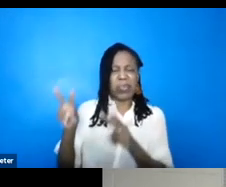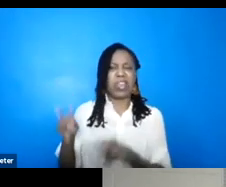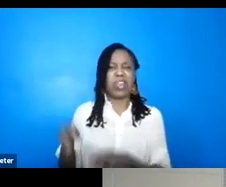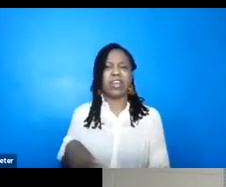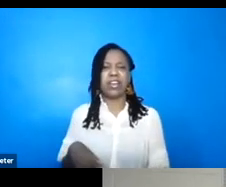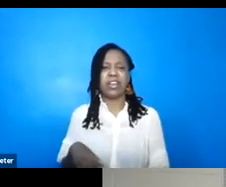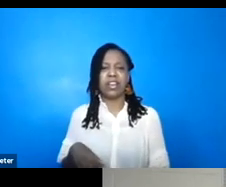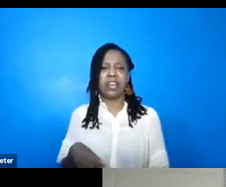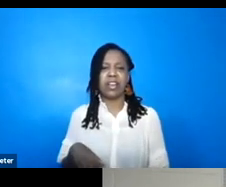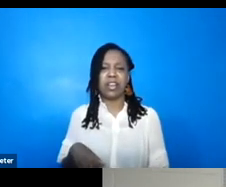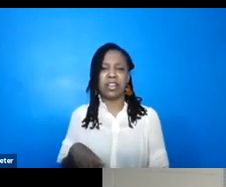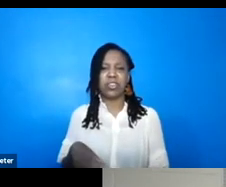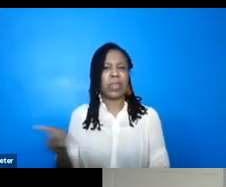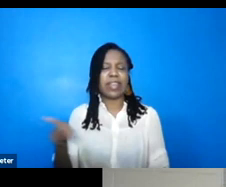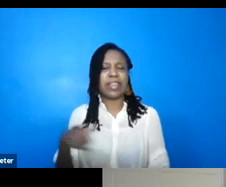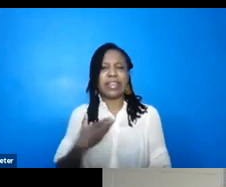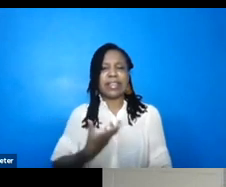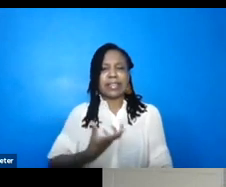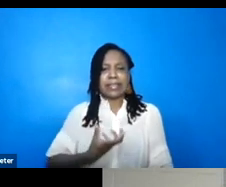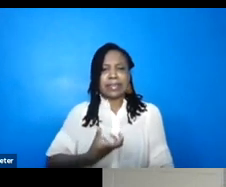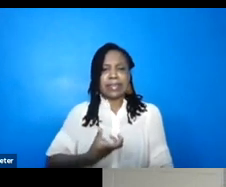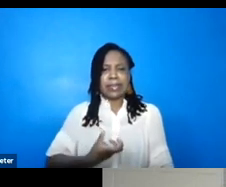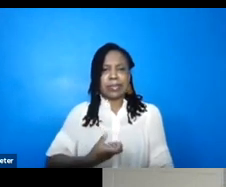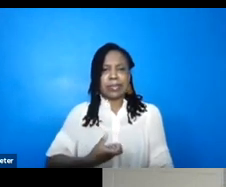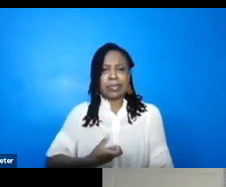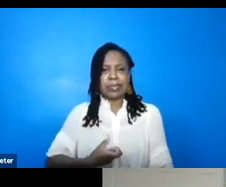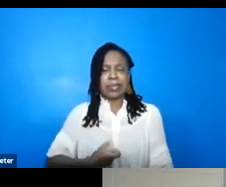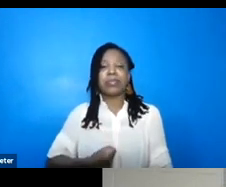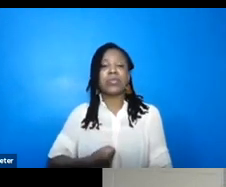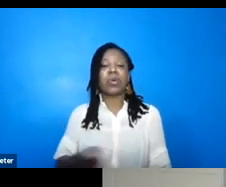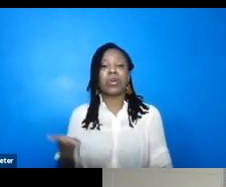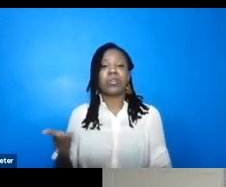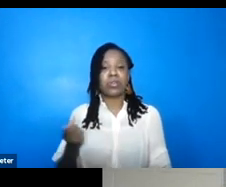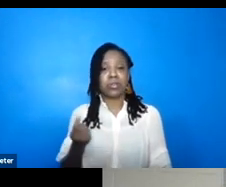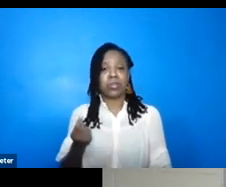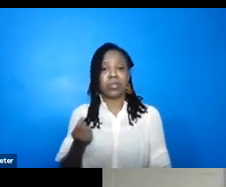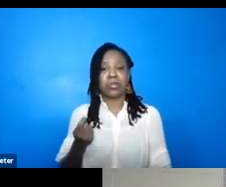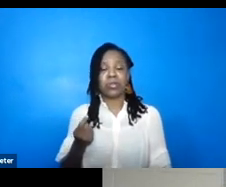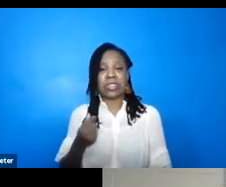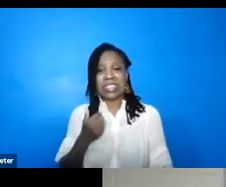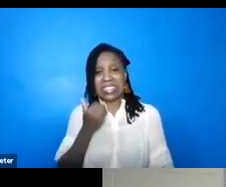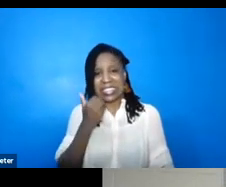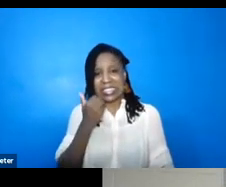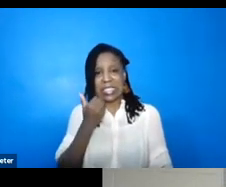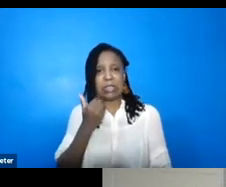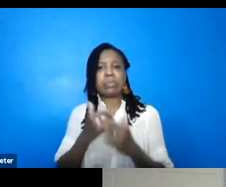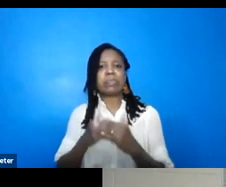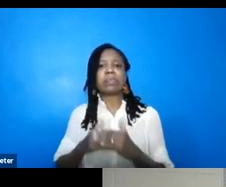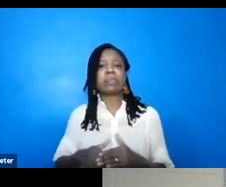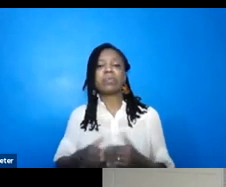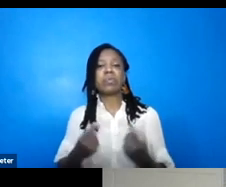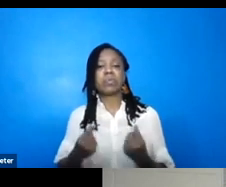and it was always in a way of protecting it. And you protect that shame by being hyper